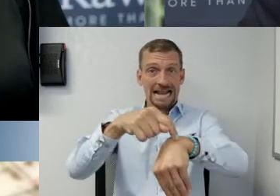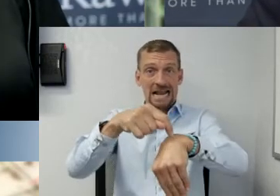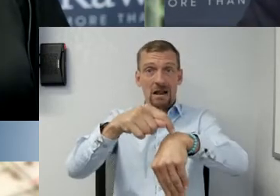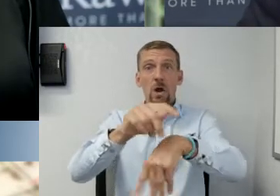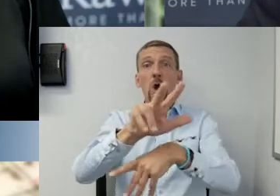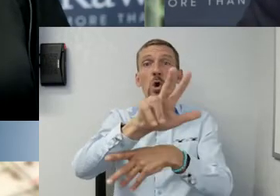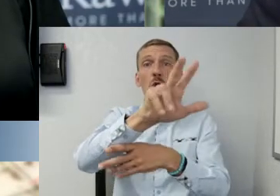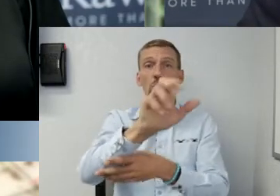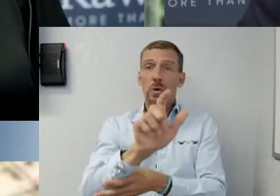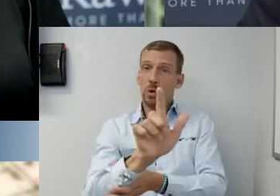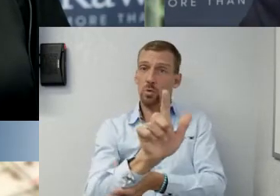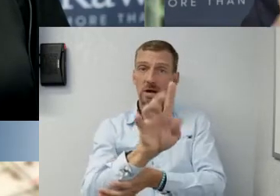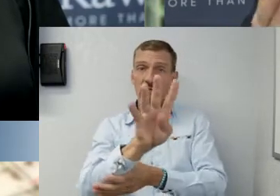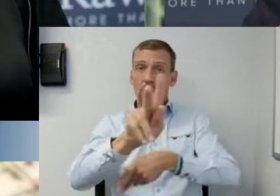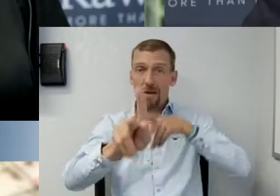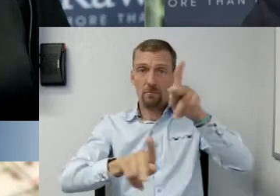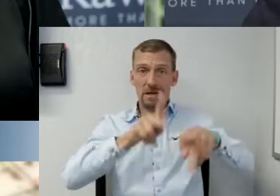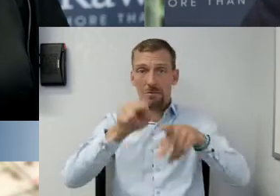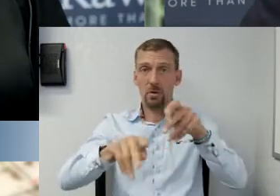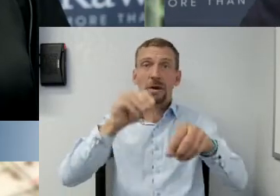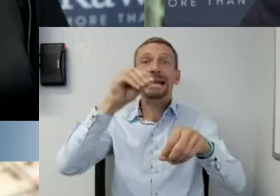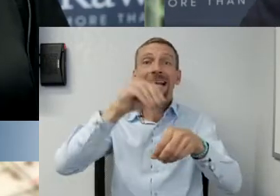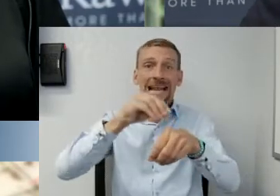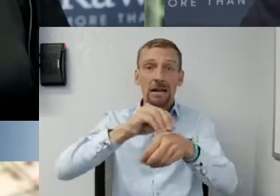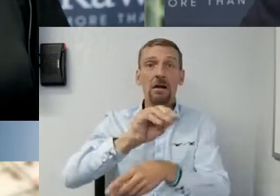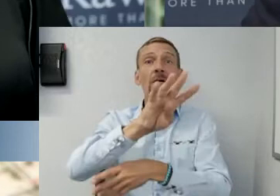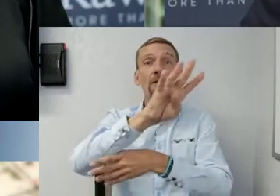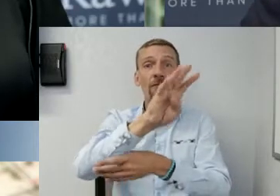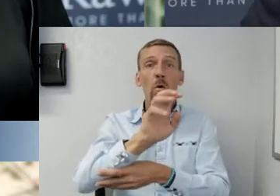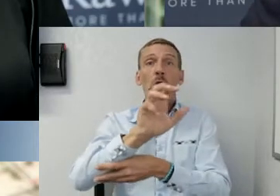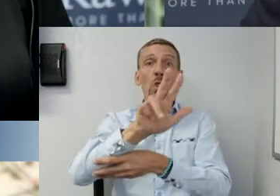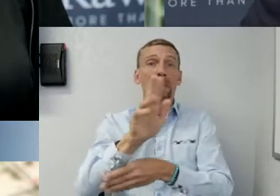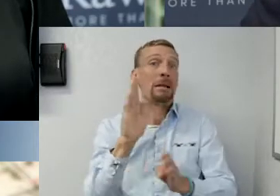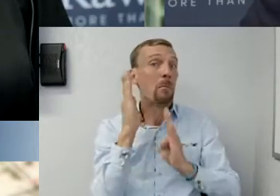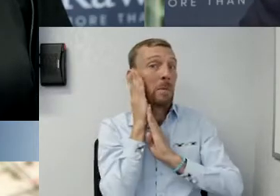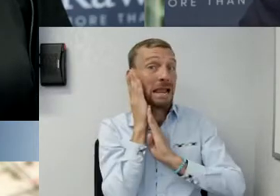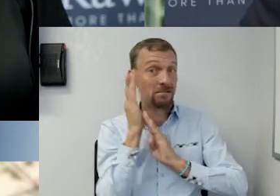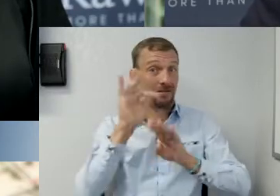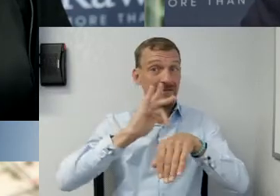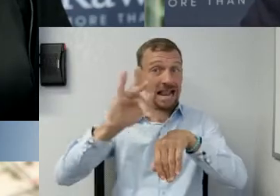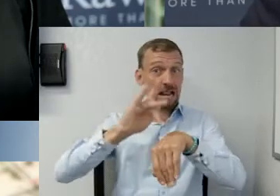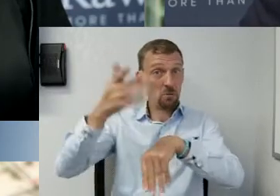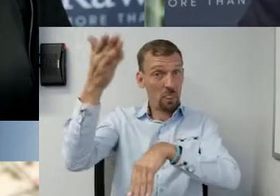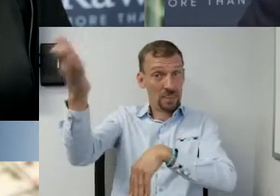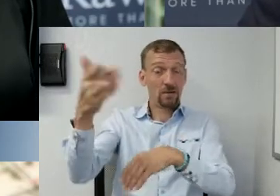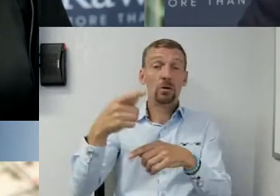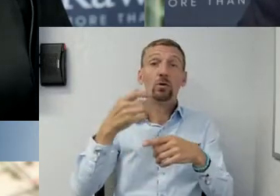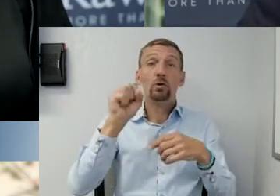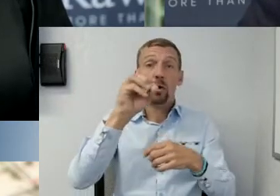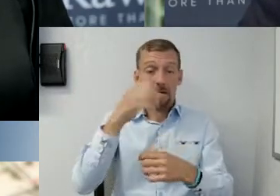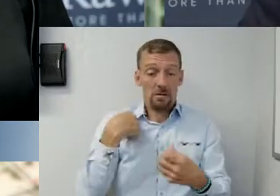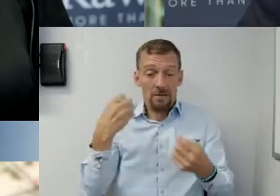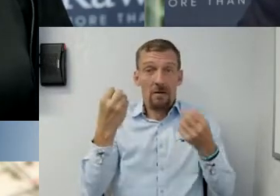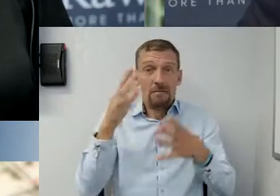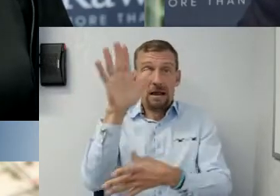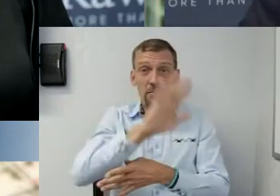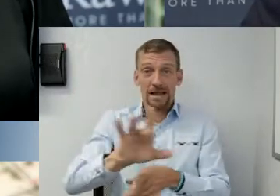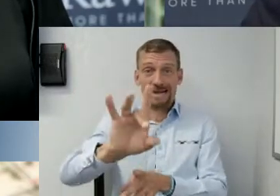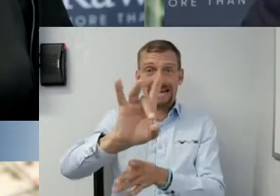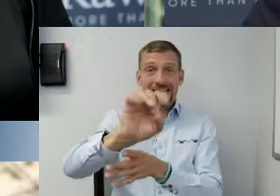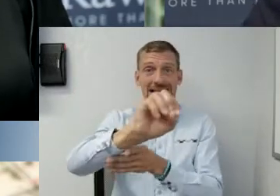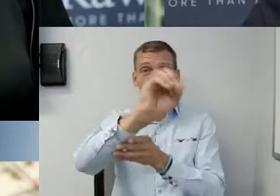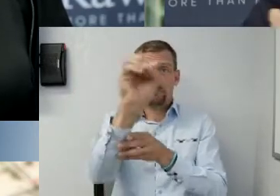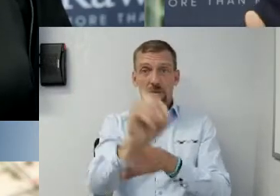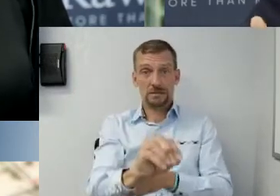at 324 in our 403 bed medical center. So that's an occupancy rate of about